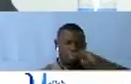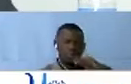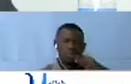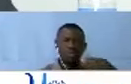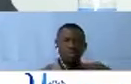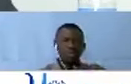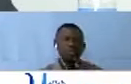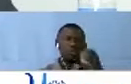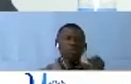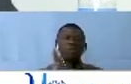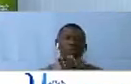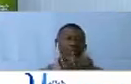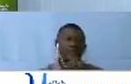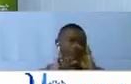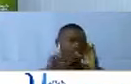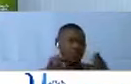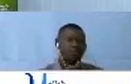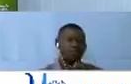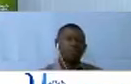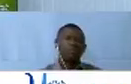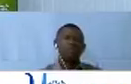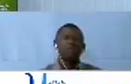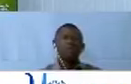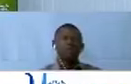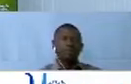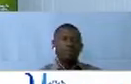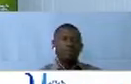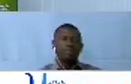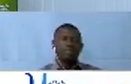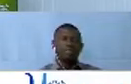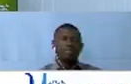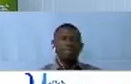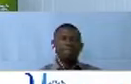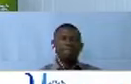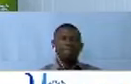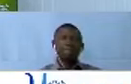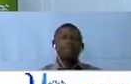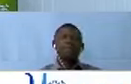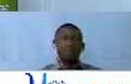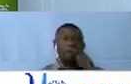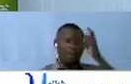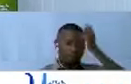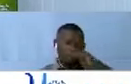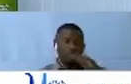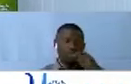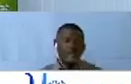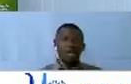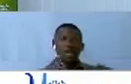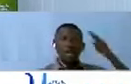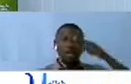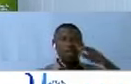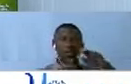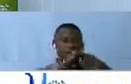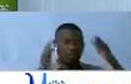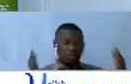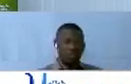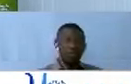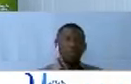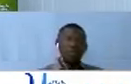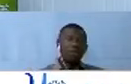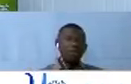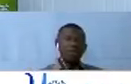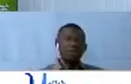di pray kis kis roke. There are police officers at the higher table, and then the junior officers were responsible to record